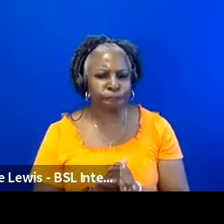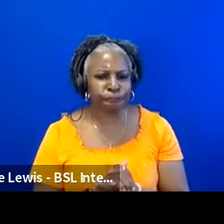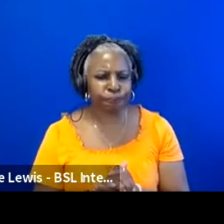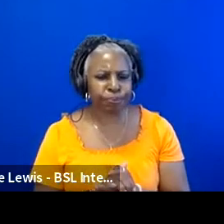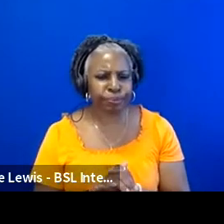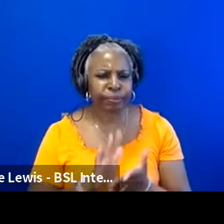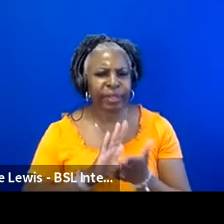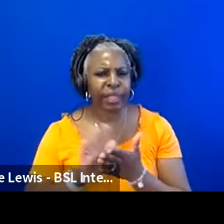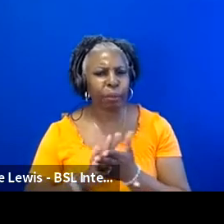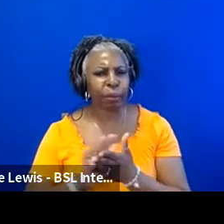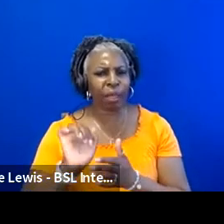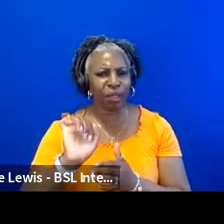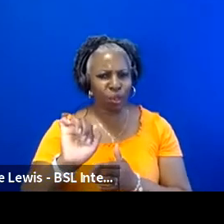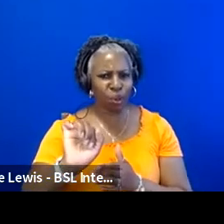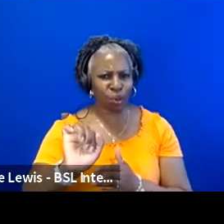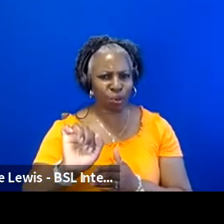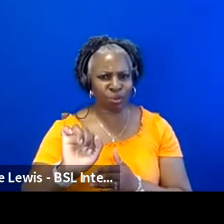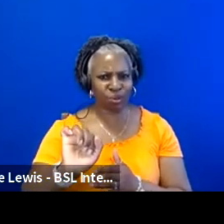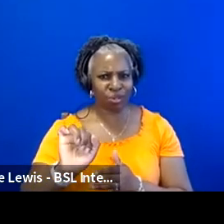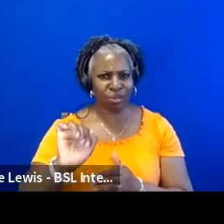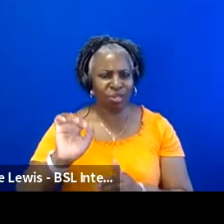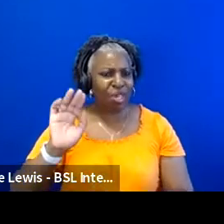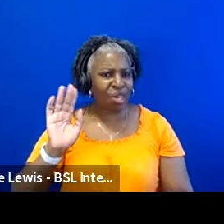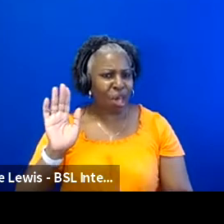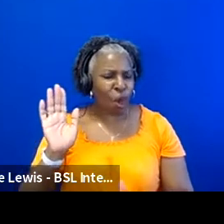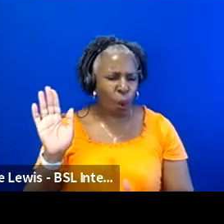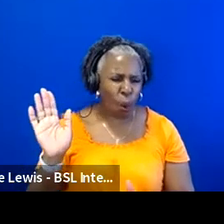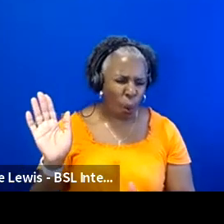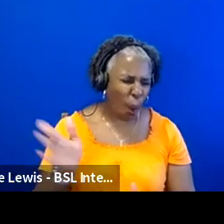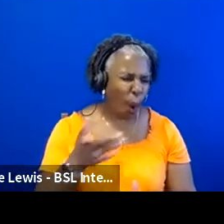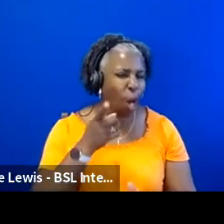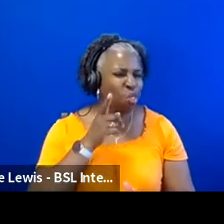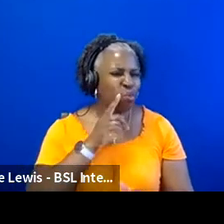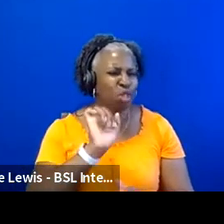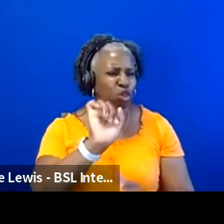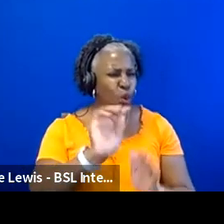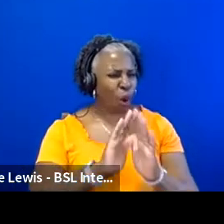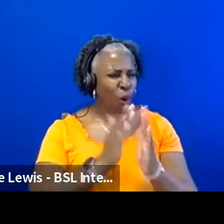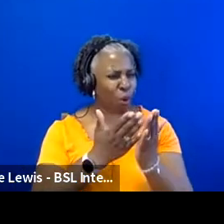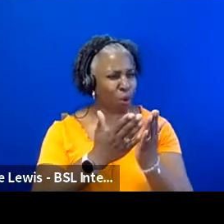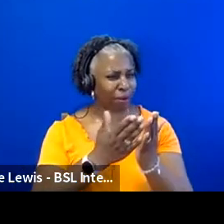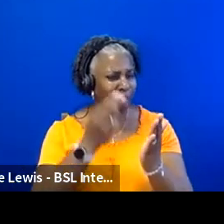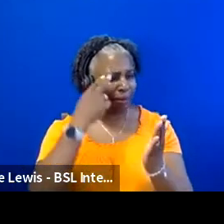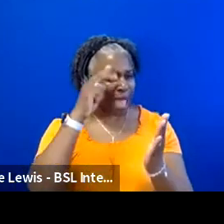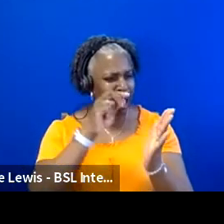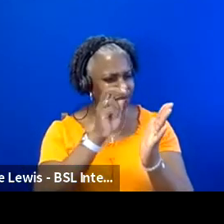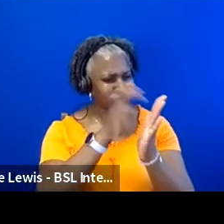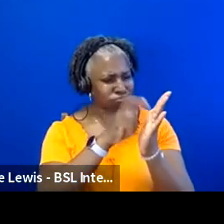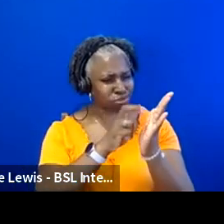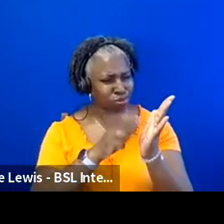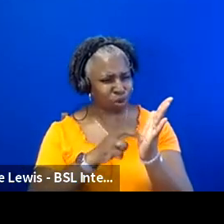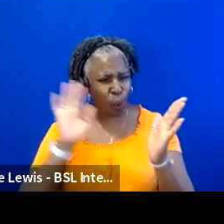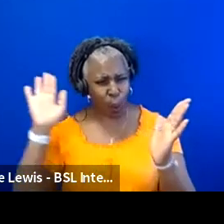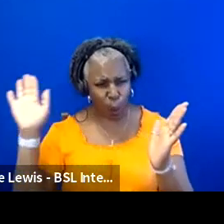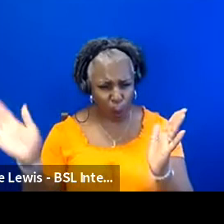Every single one of the ladies in your book, a woman on the ground, honestly, because I mean, Iman, Aida,